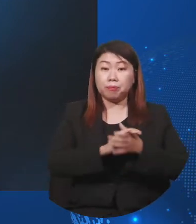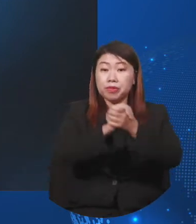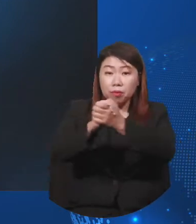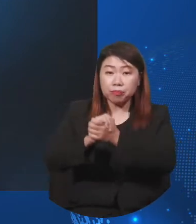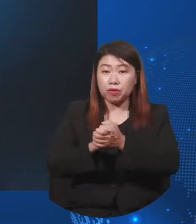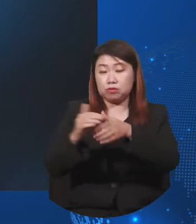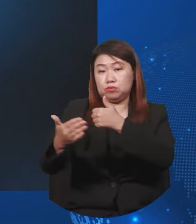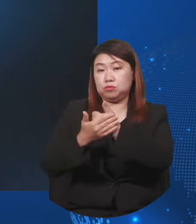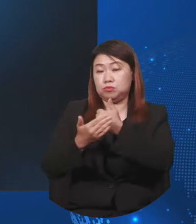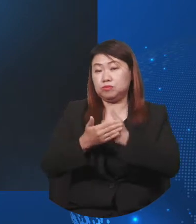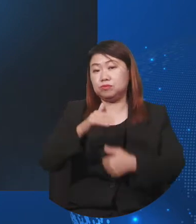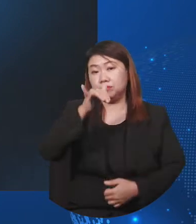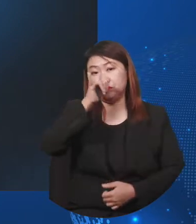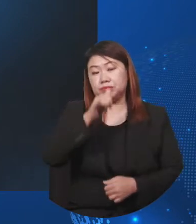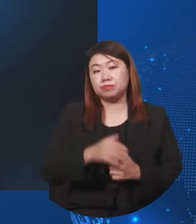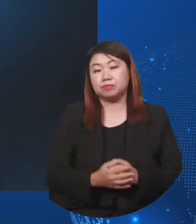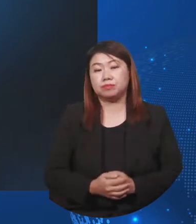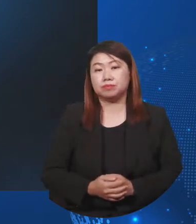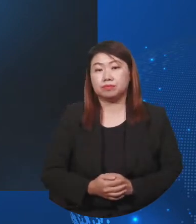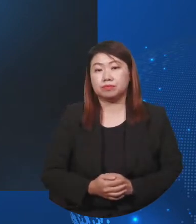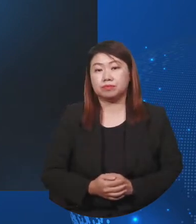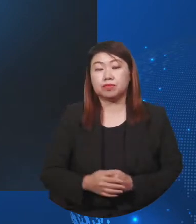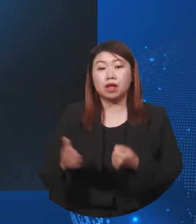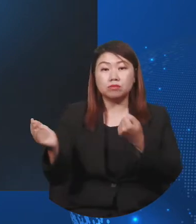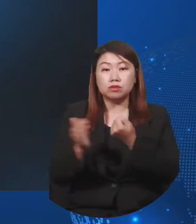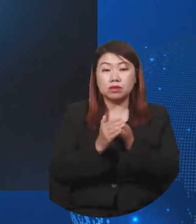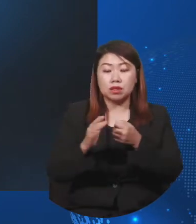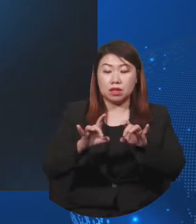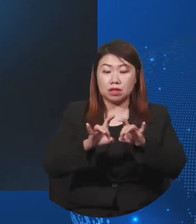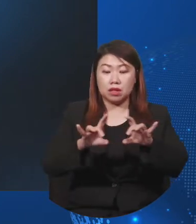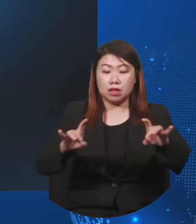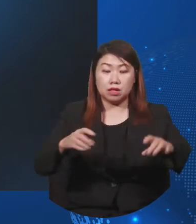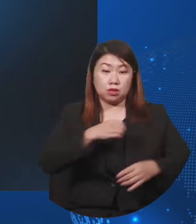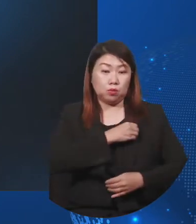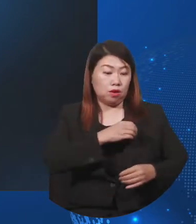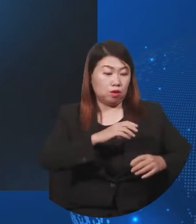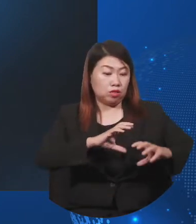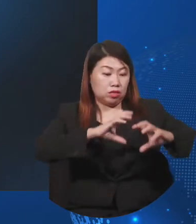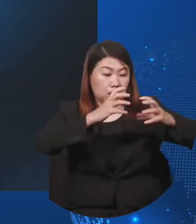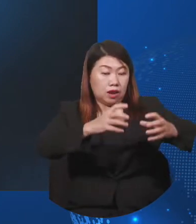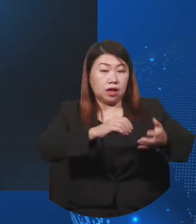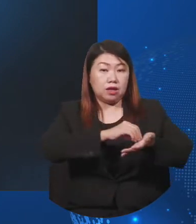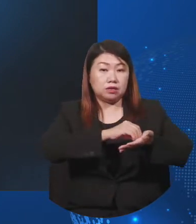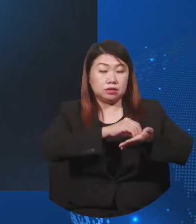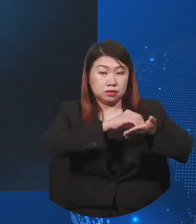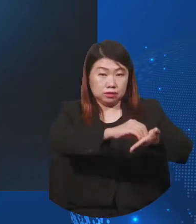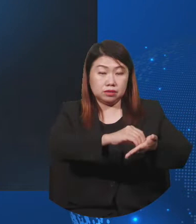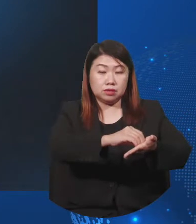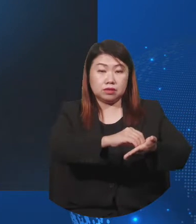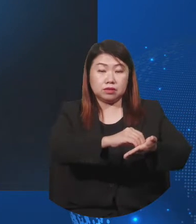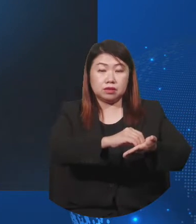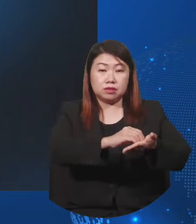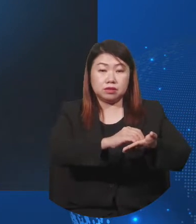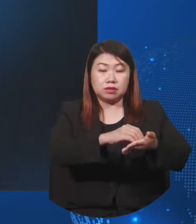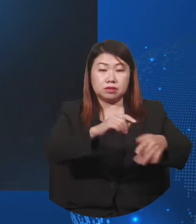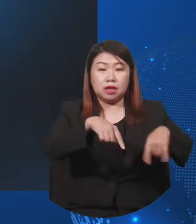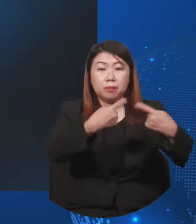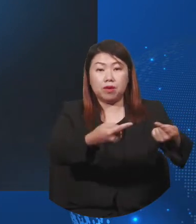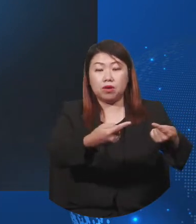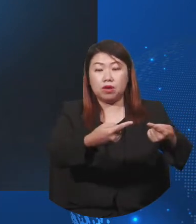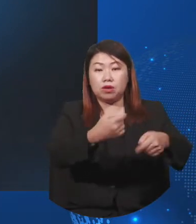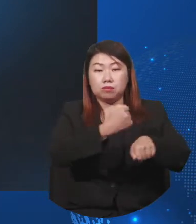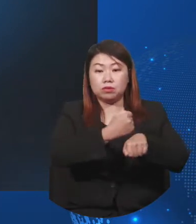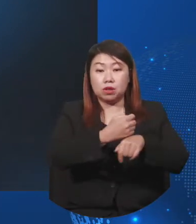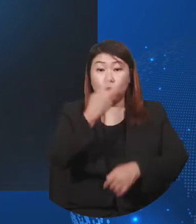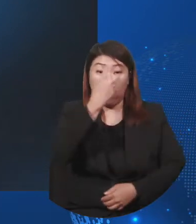we are also entrusted by member states to manage those funds, including, for example, UN Trust Fund